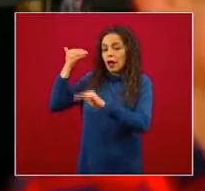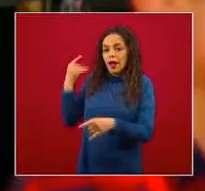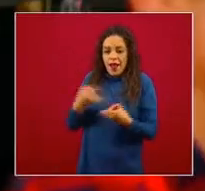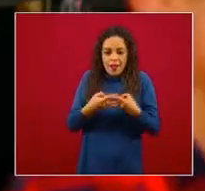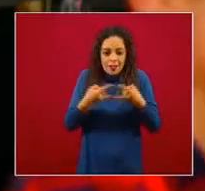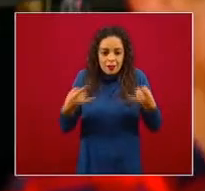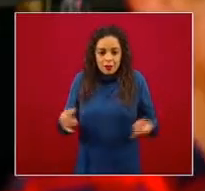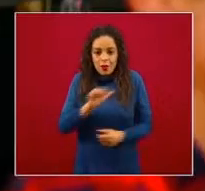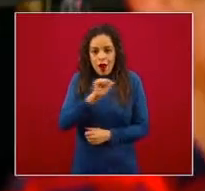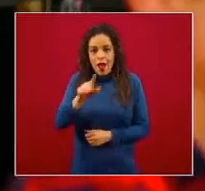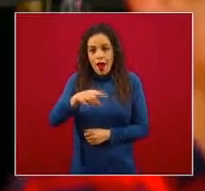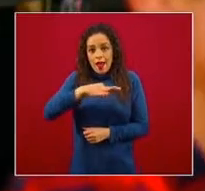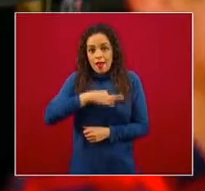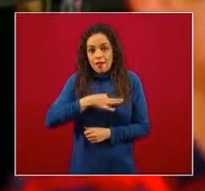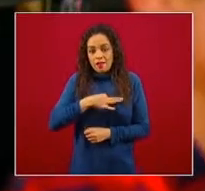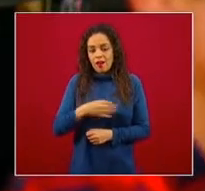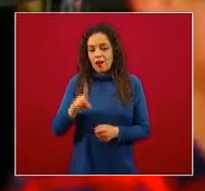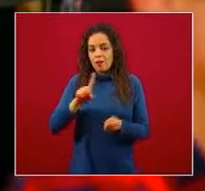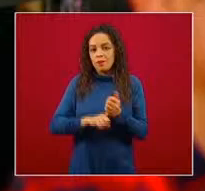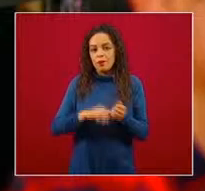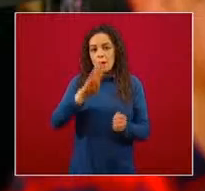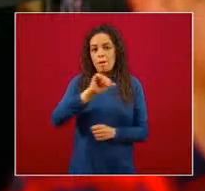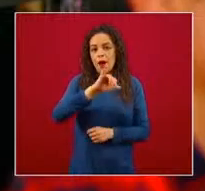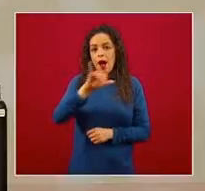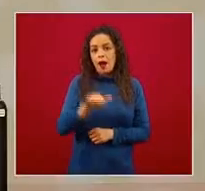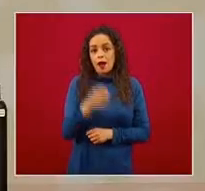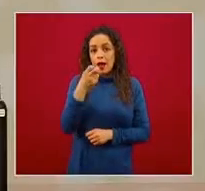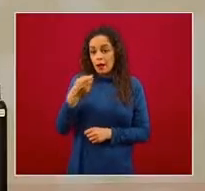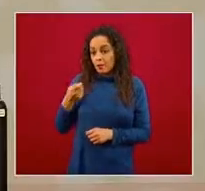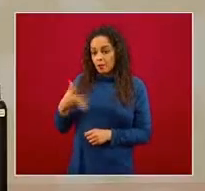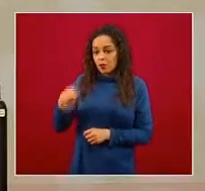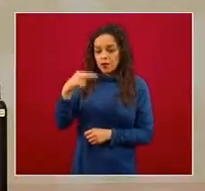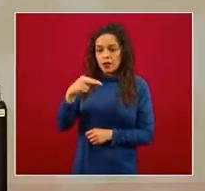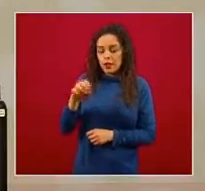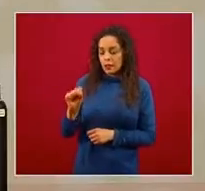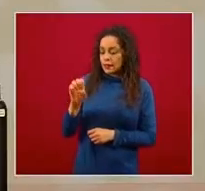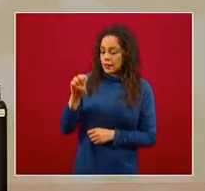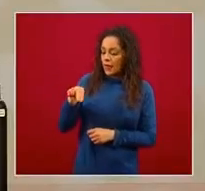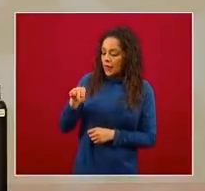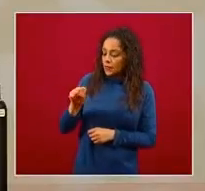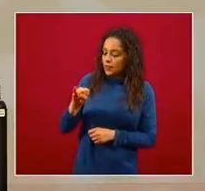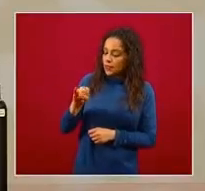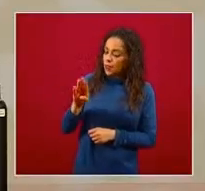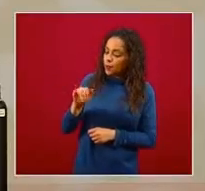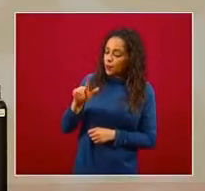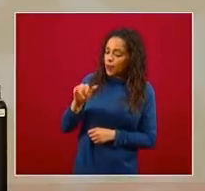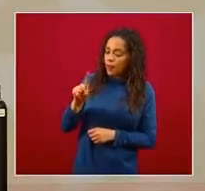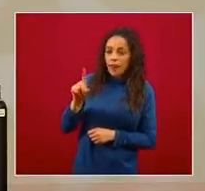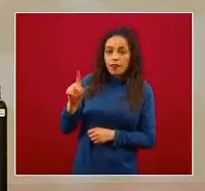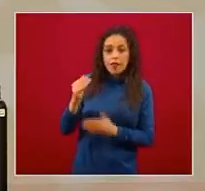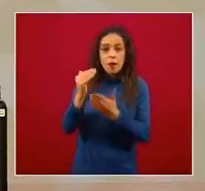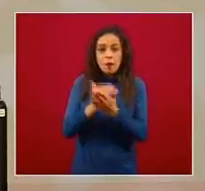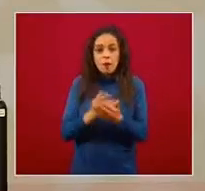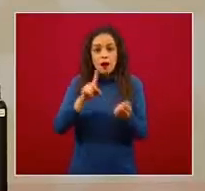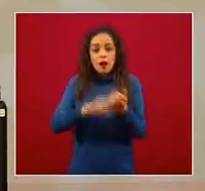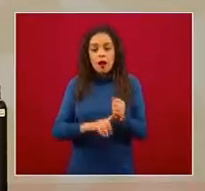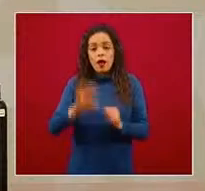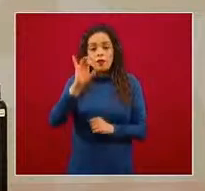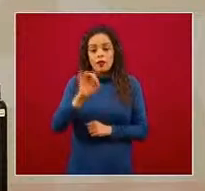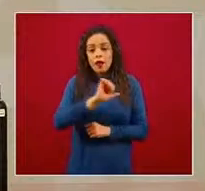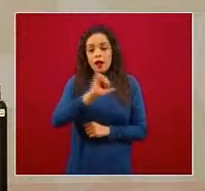had the virus is very low. This is a very sensitive feature, and I'm talking about 30 to